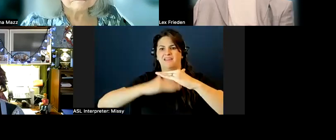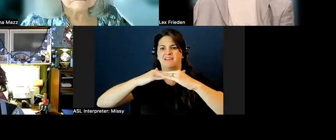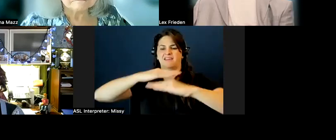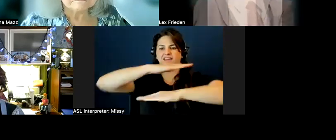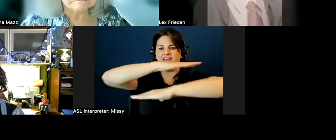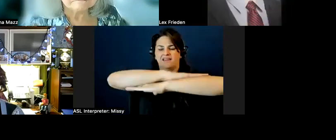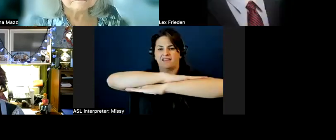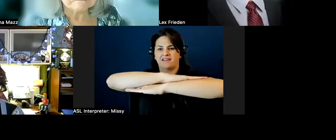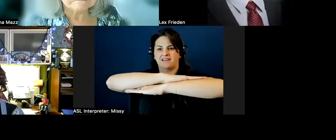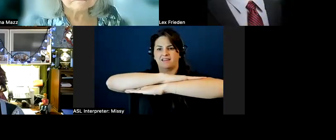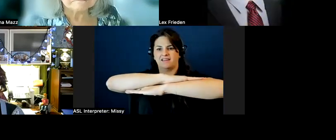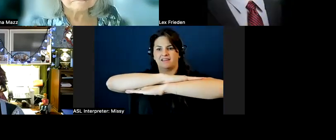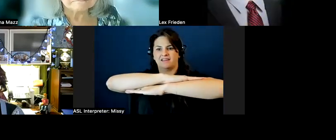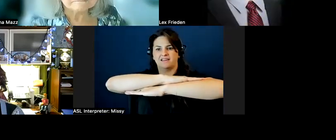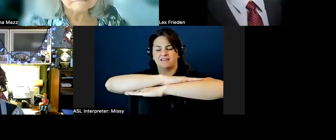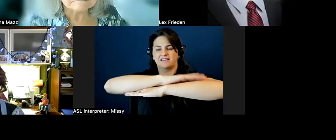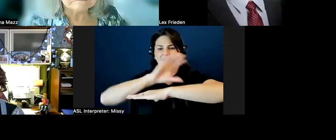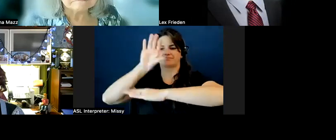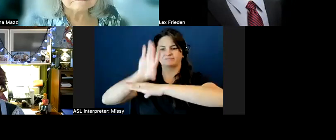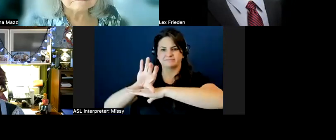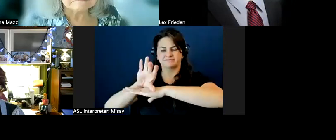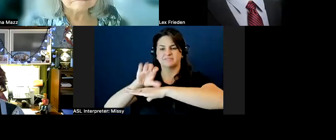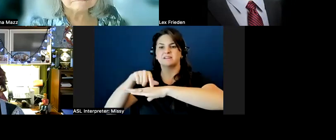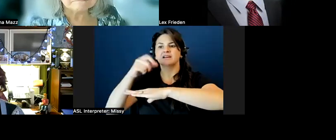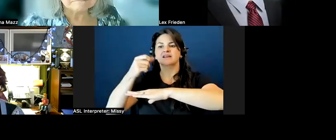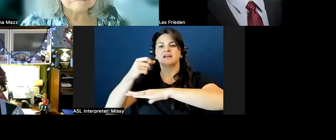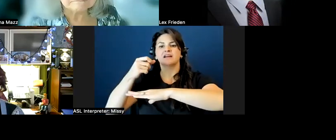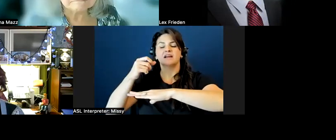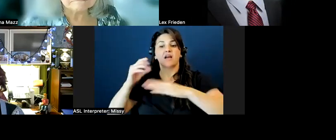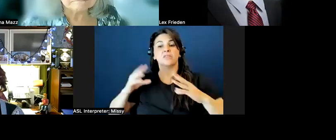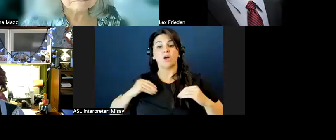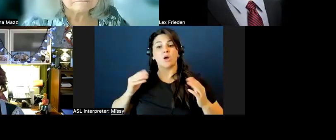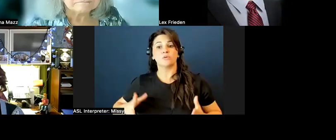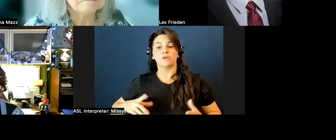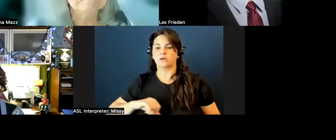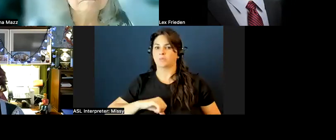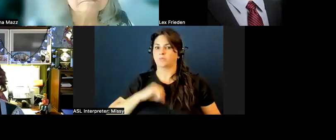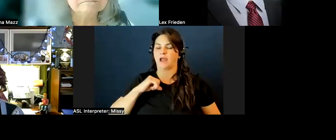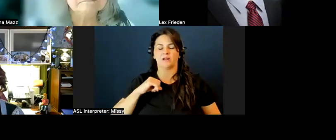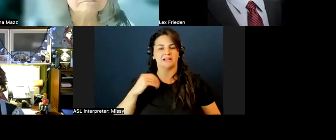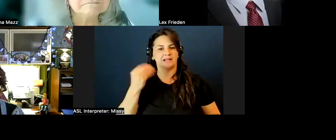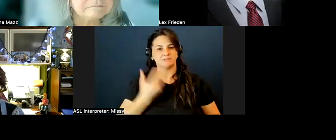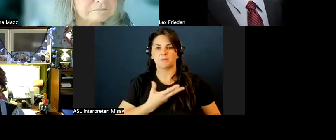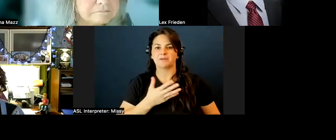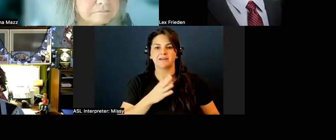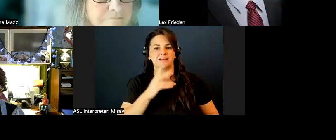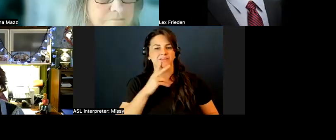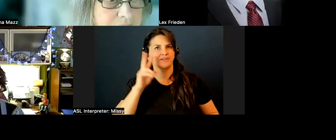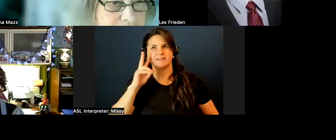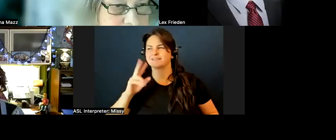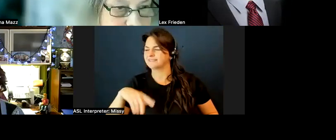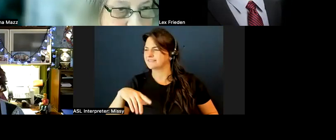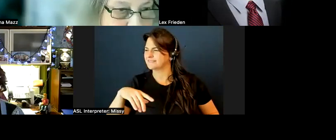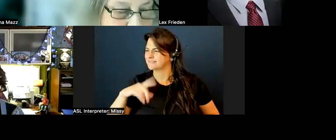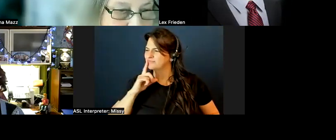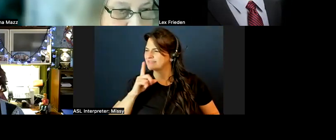above the grade. And the owner of the home proudly said to me the other day, I don't know if she